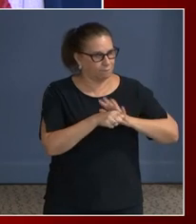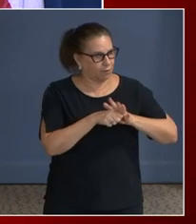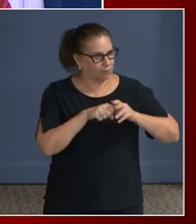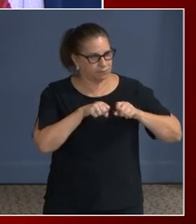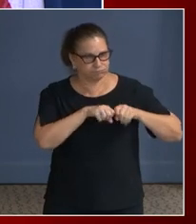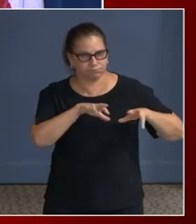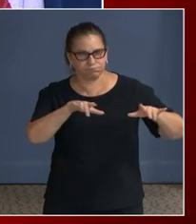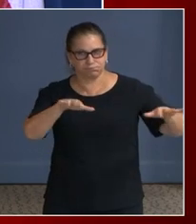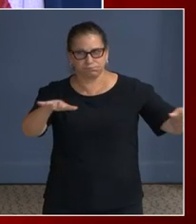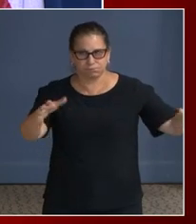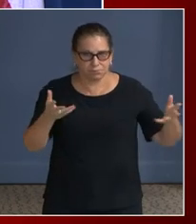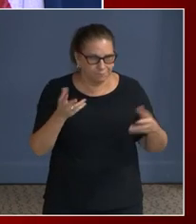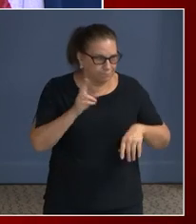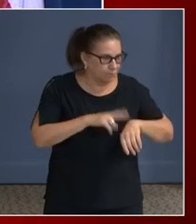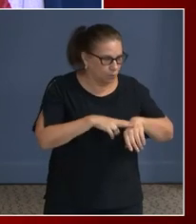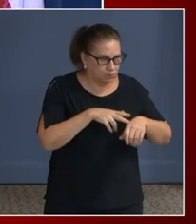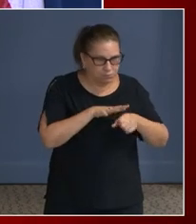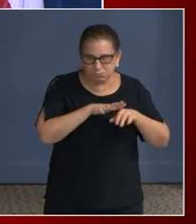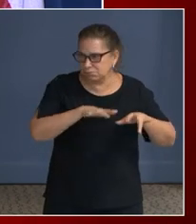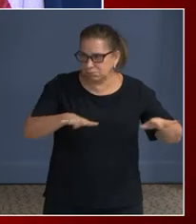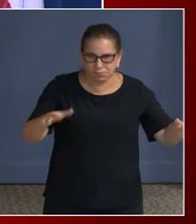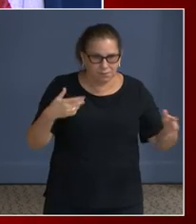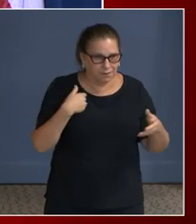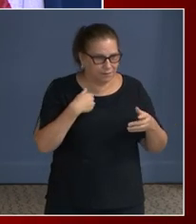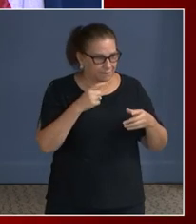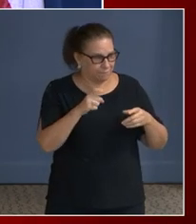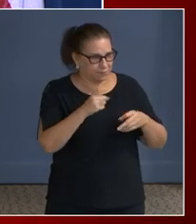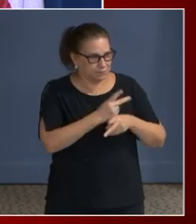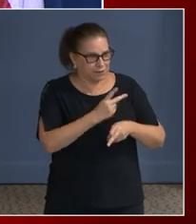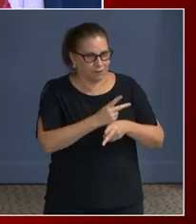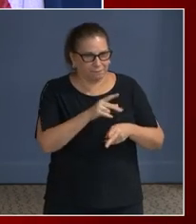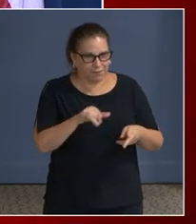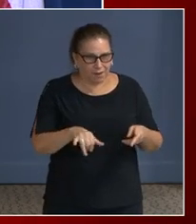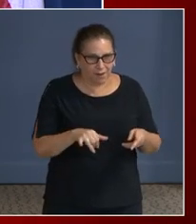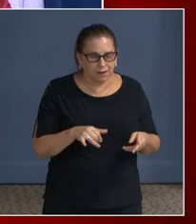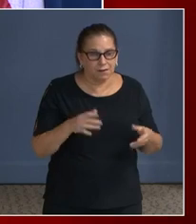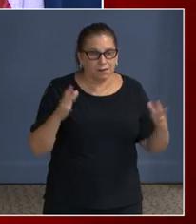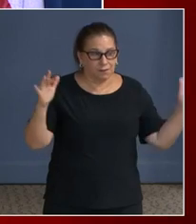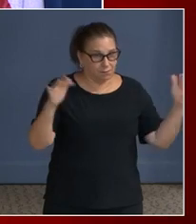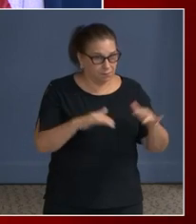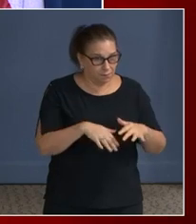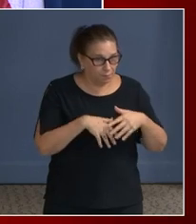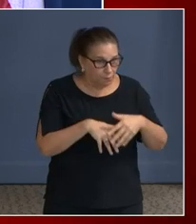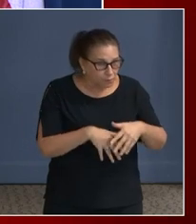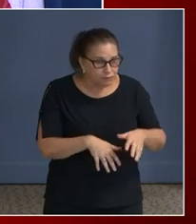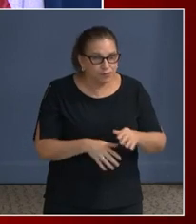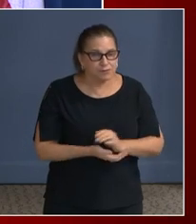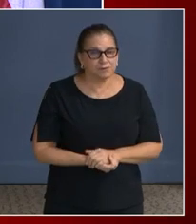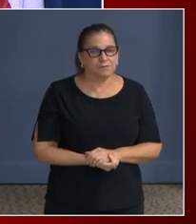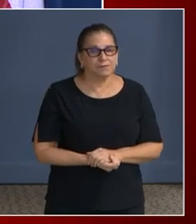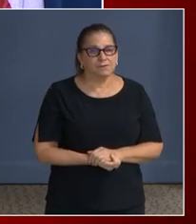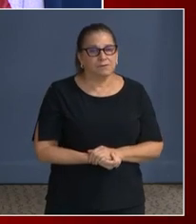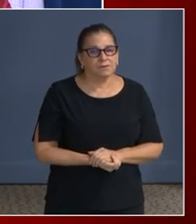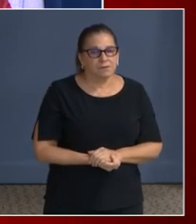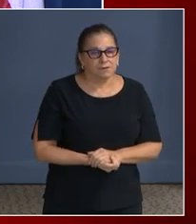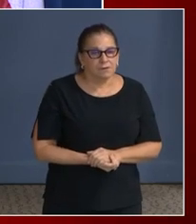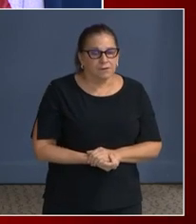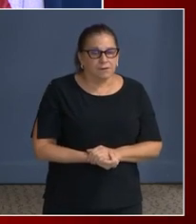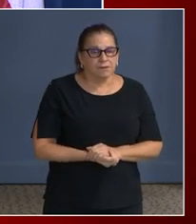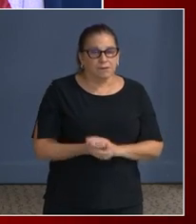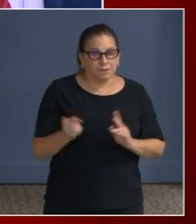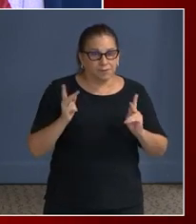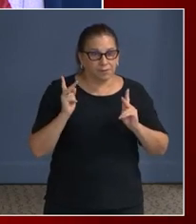times, anyone who wants to come and march needs or attend the event needs to make sure that they're doing so